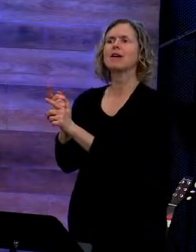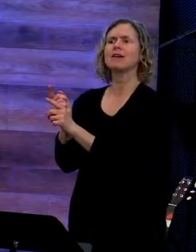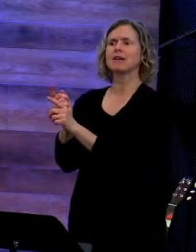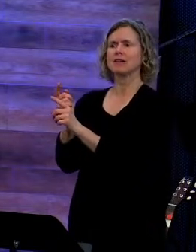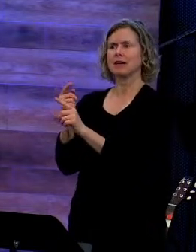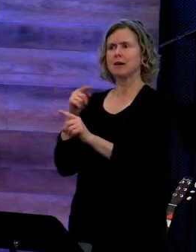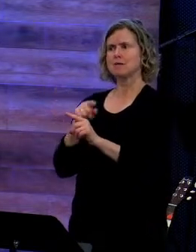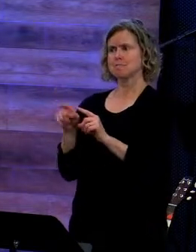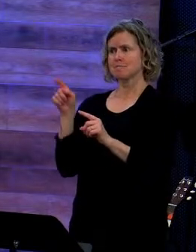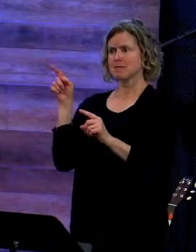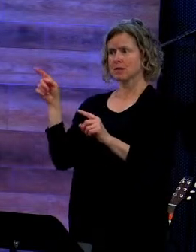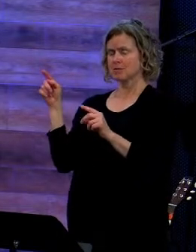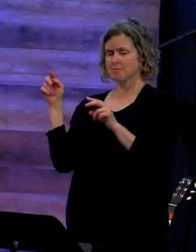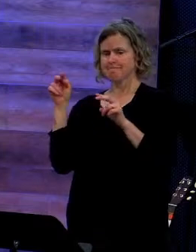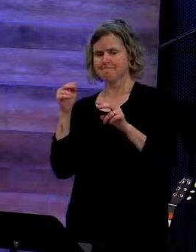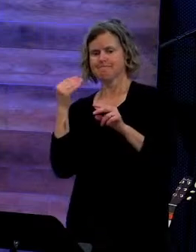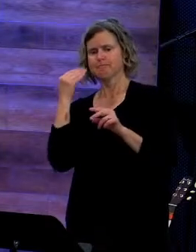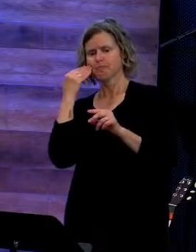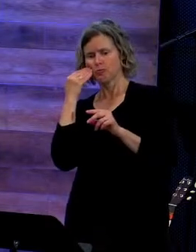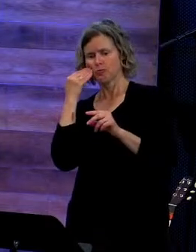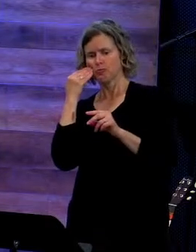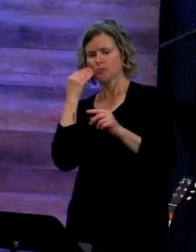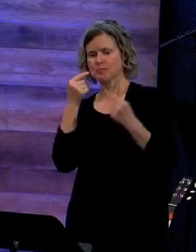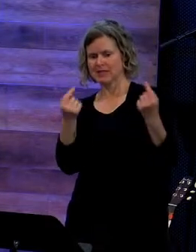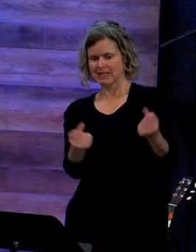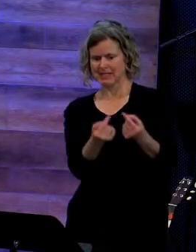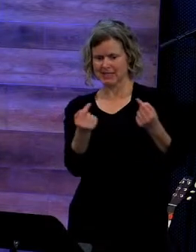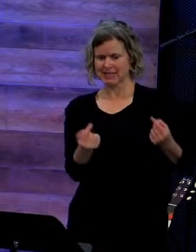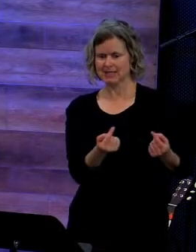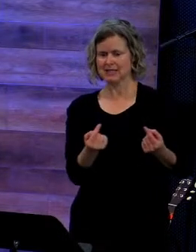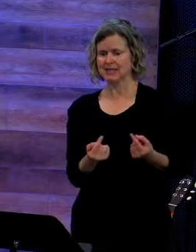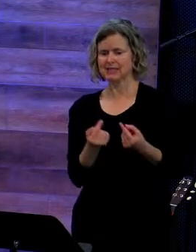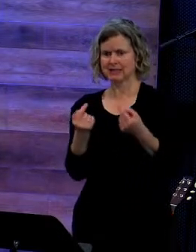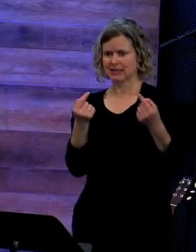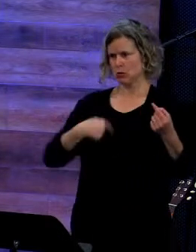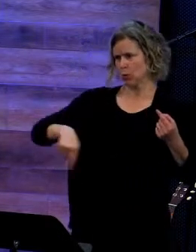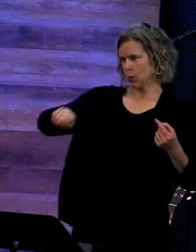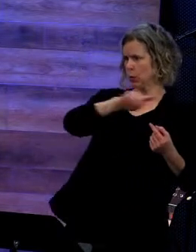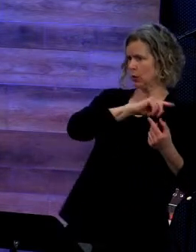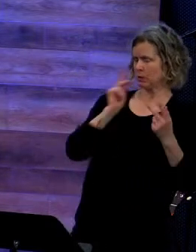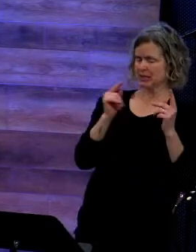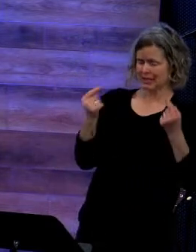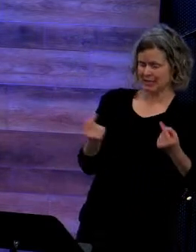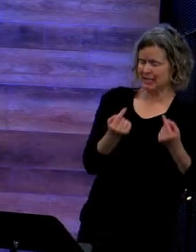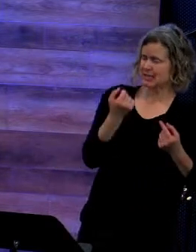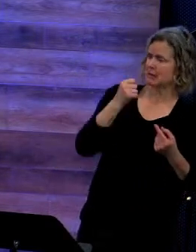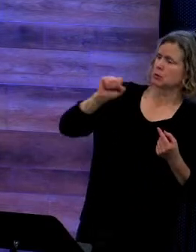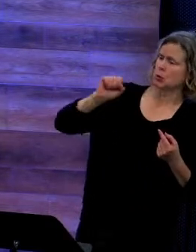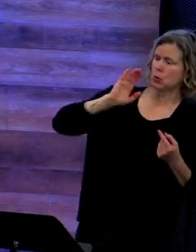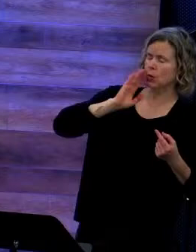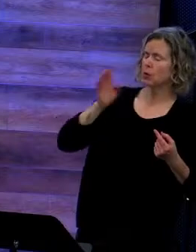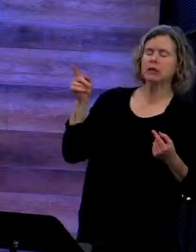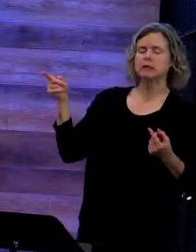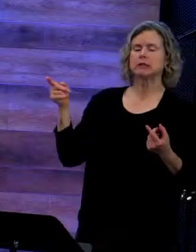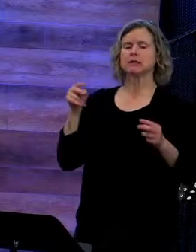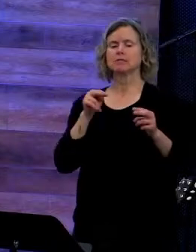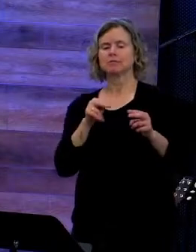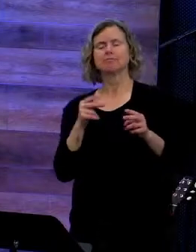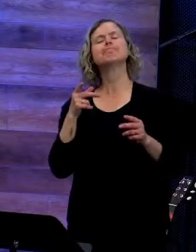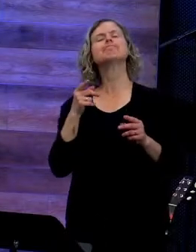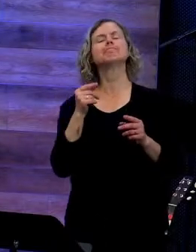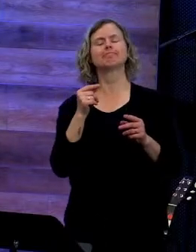dirty cross, dying the death that you deserve for your rebellion. And on that cross, just like